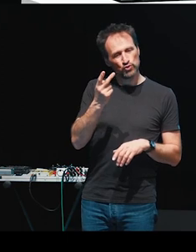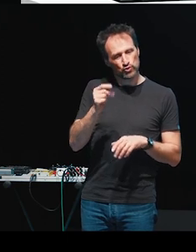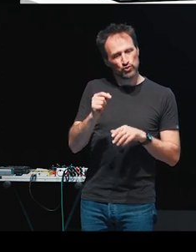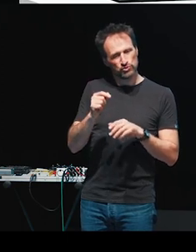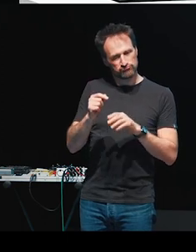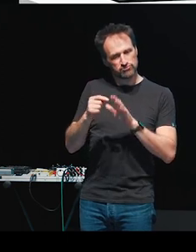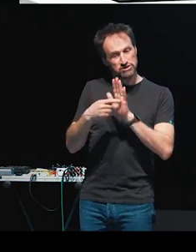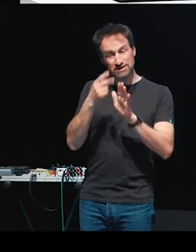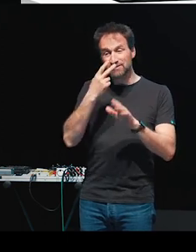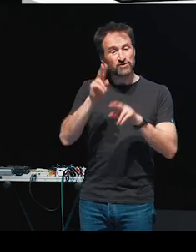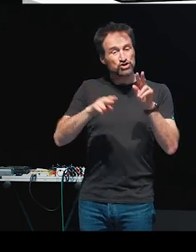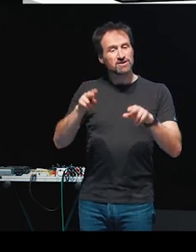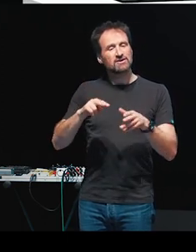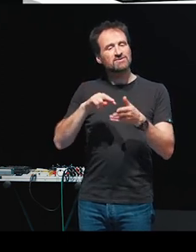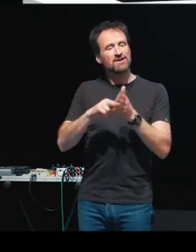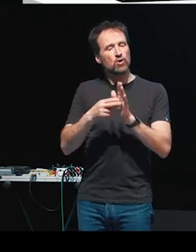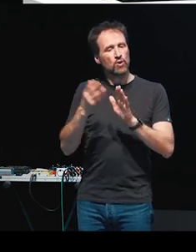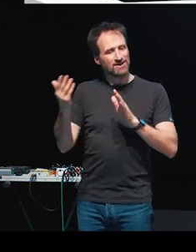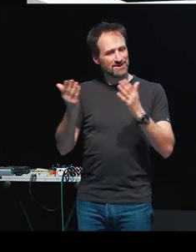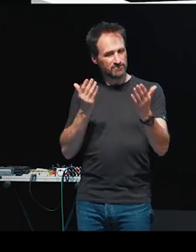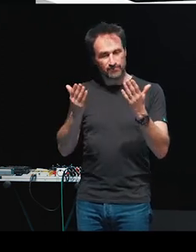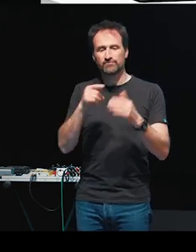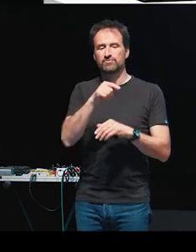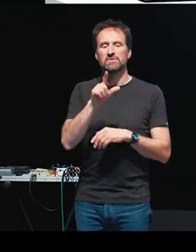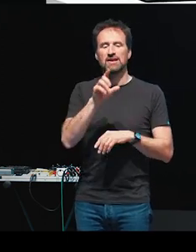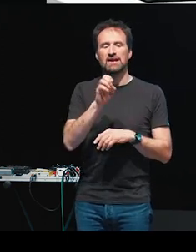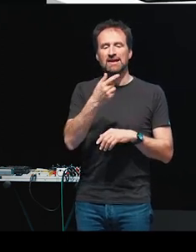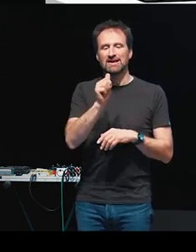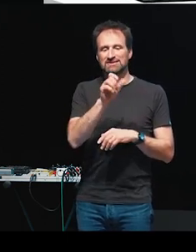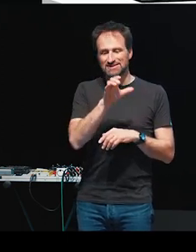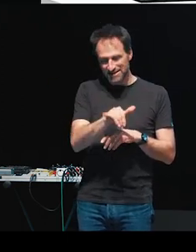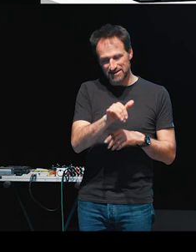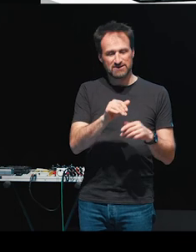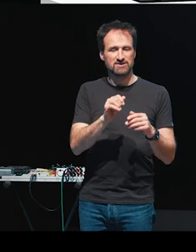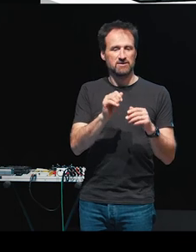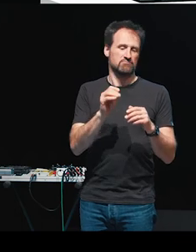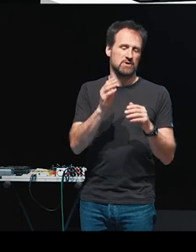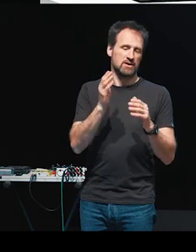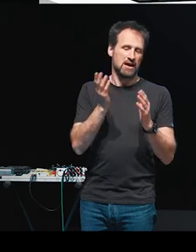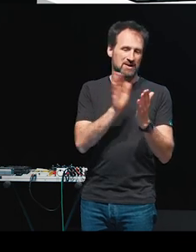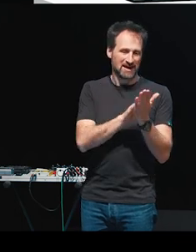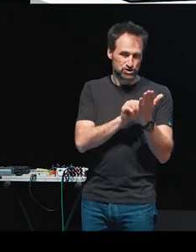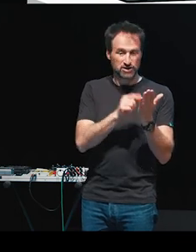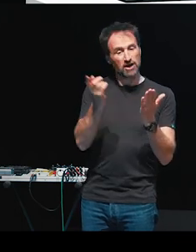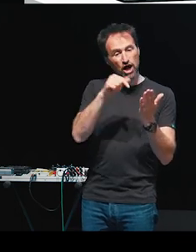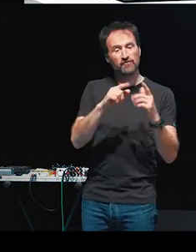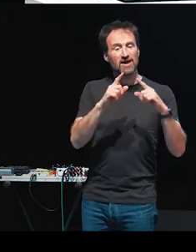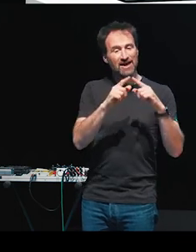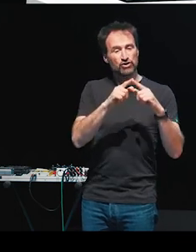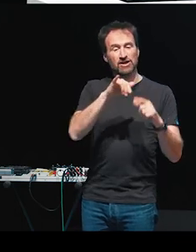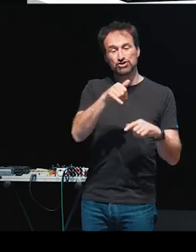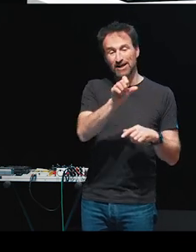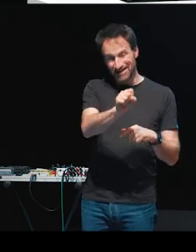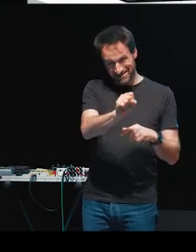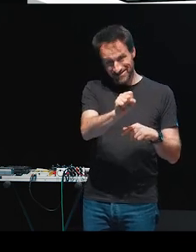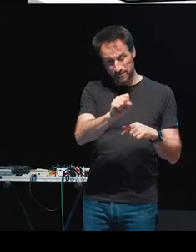technologies. And here I have a legacy application, an AngularJS application. This also shows that you can use